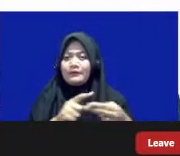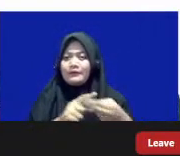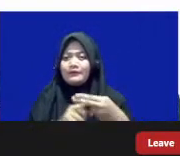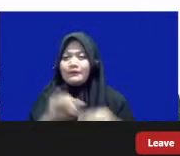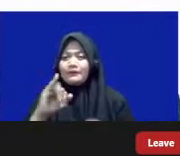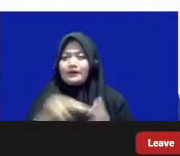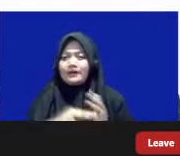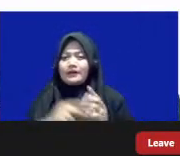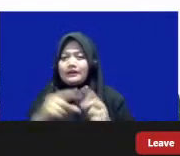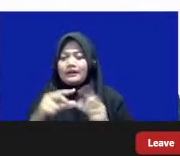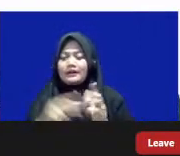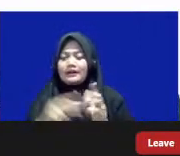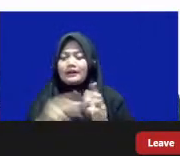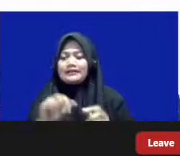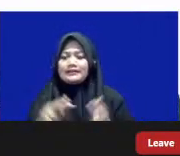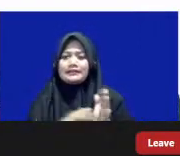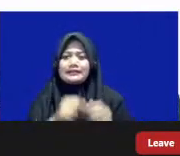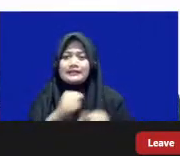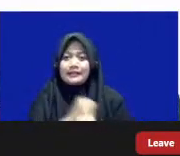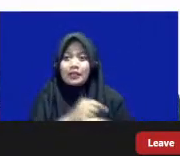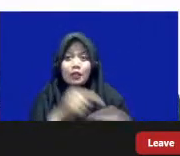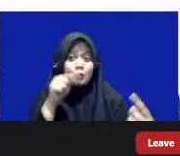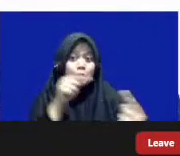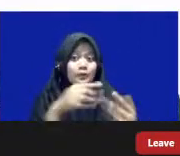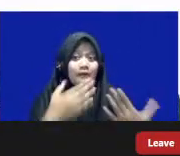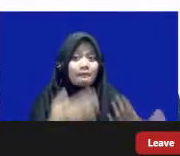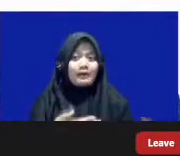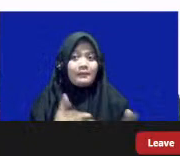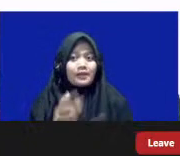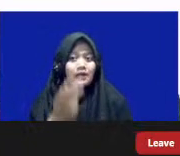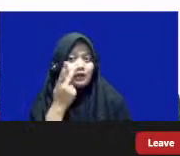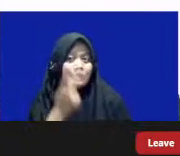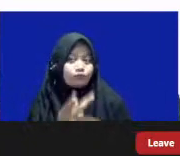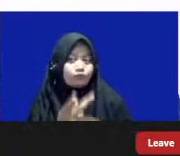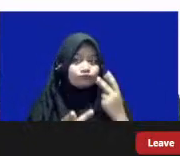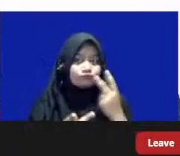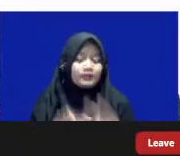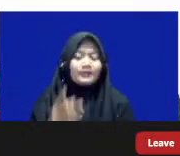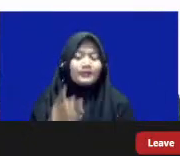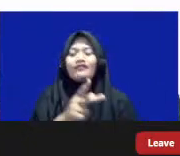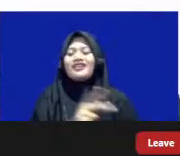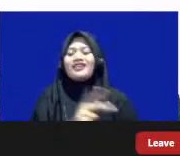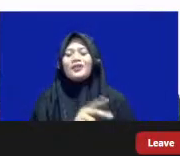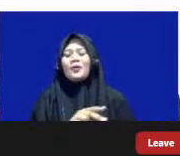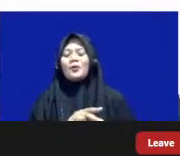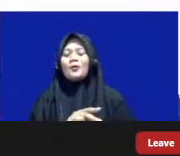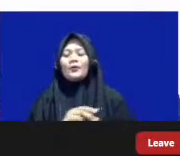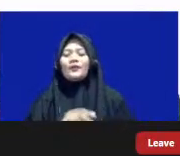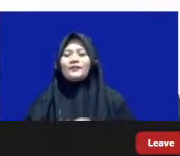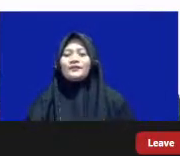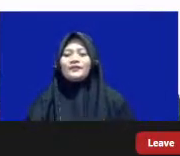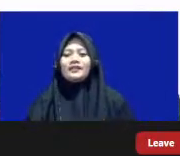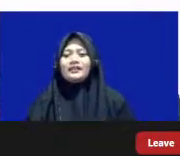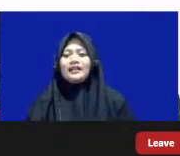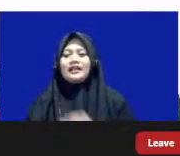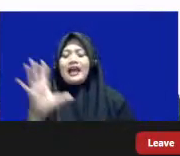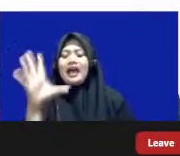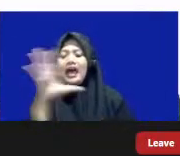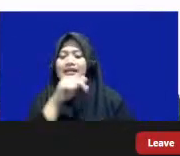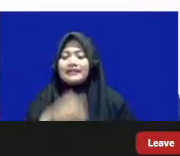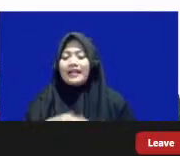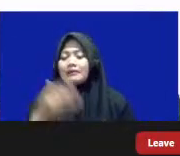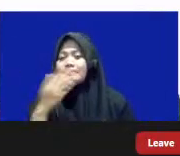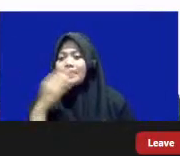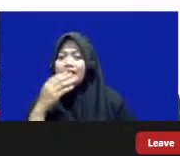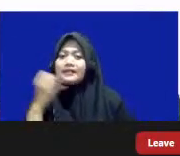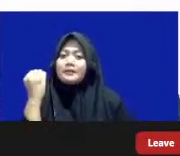much visible. So today I'm going to share this some of the success stories of our